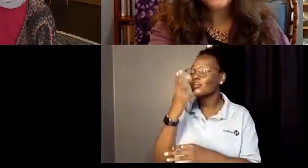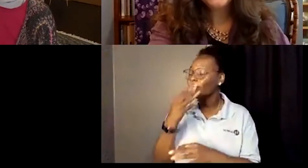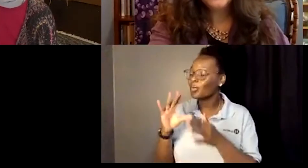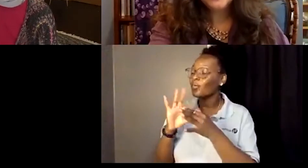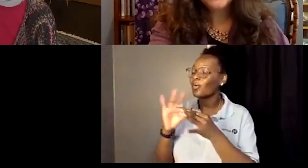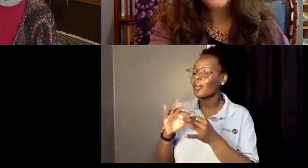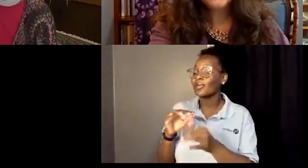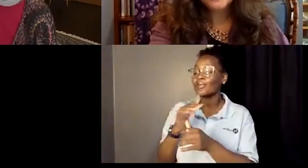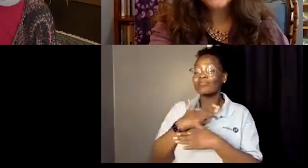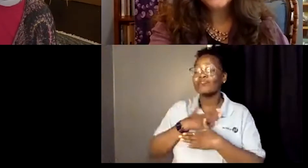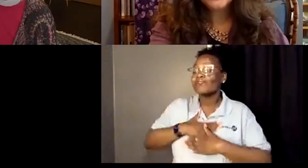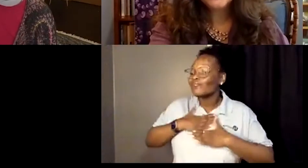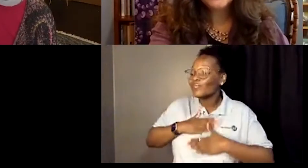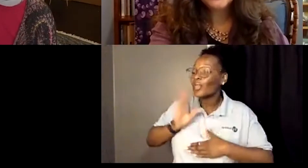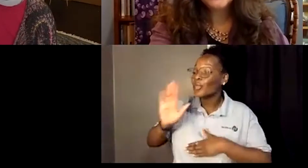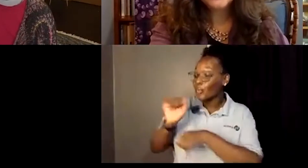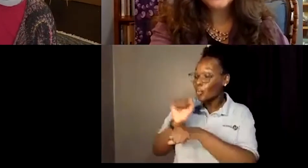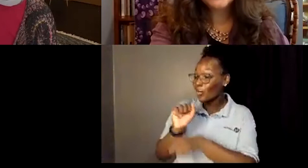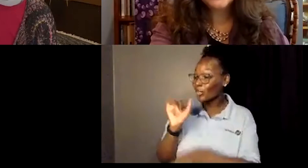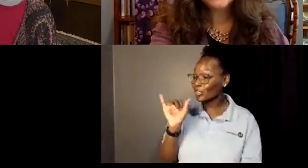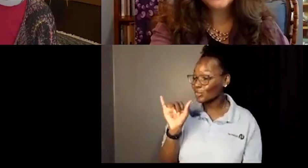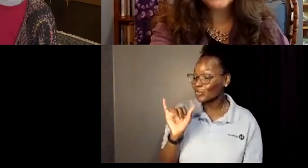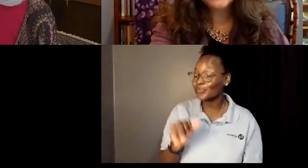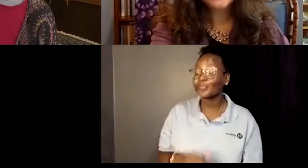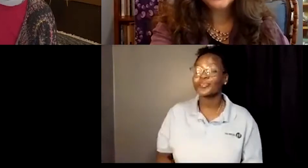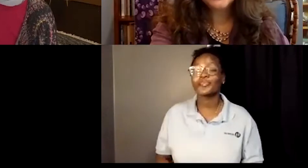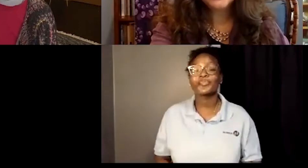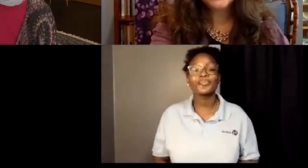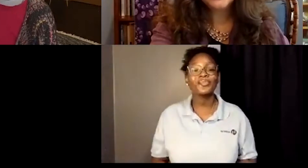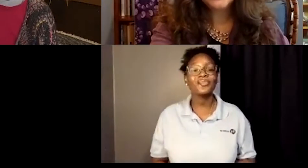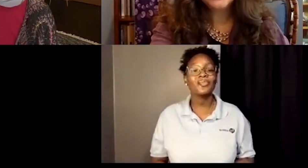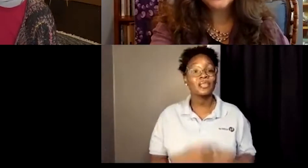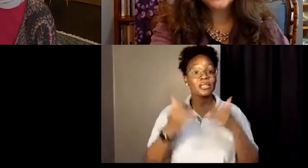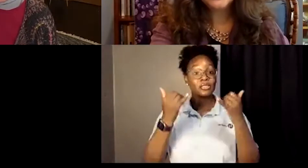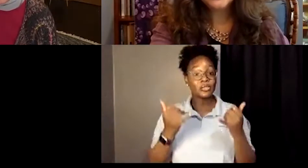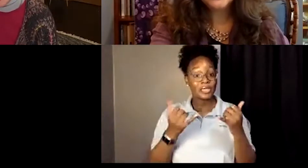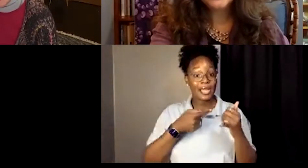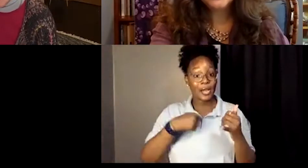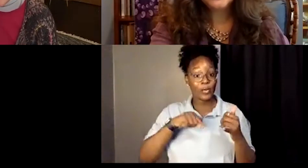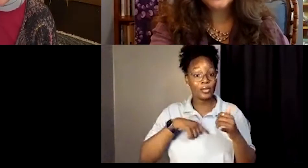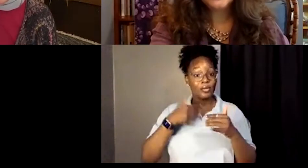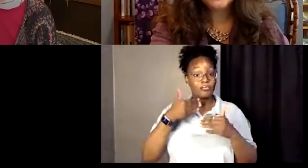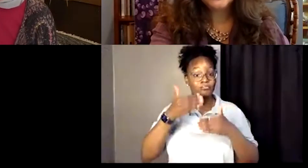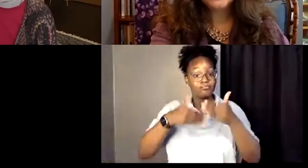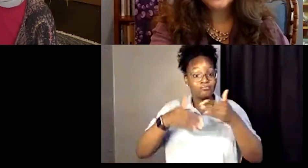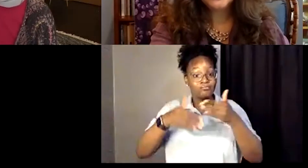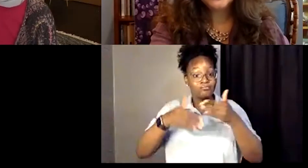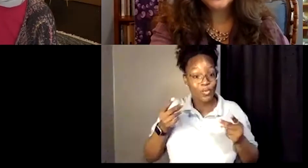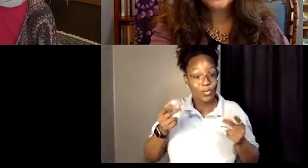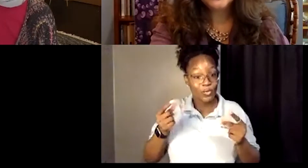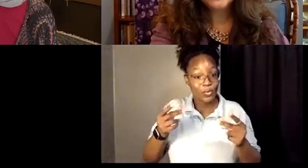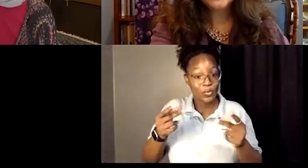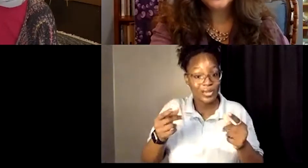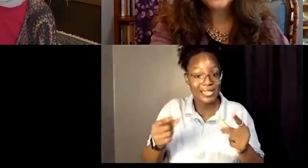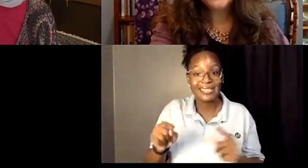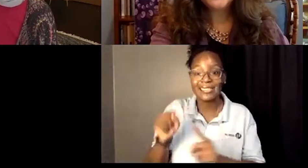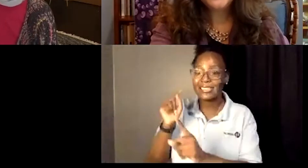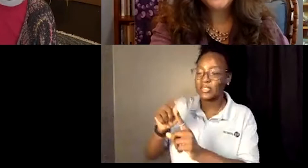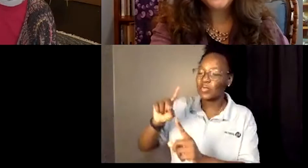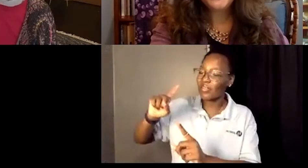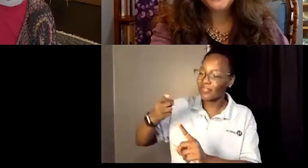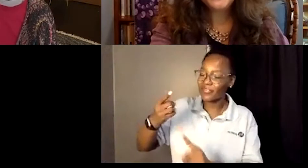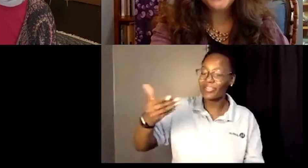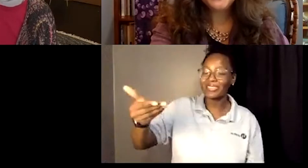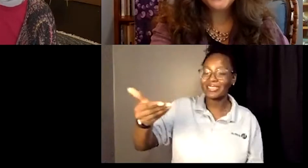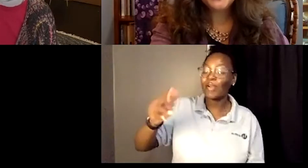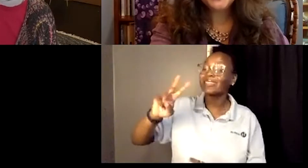as well. We are going to move quickly to our next guest, all the way from the UK.